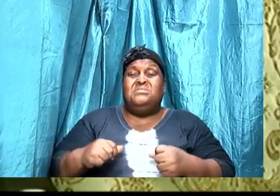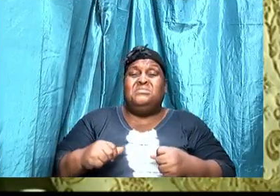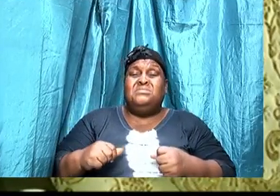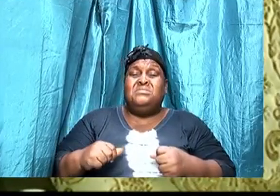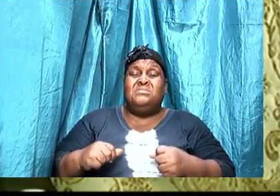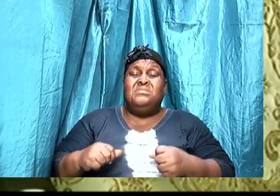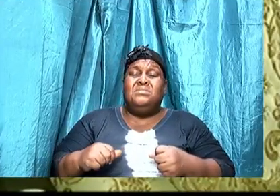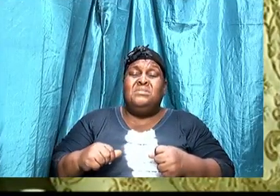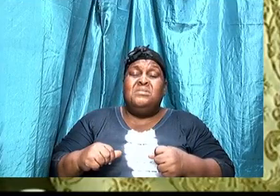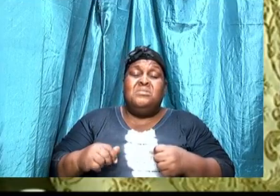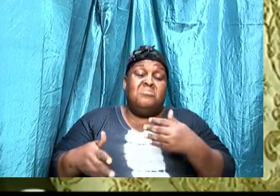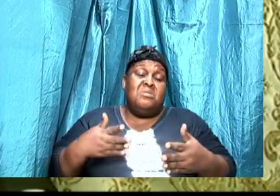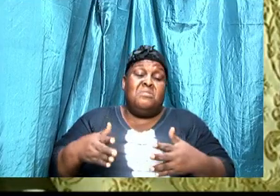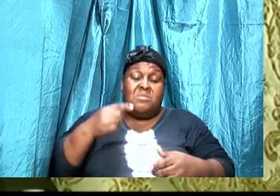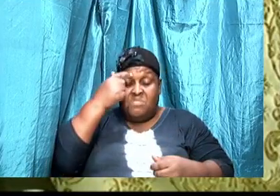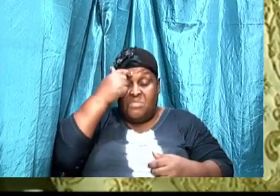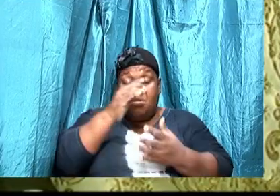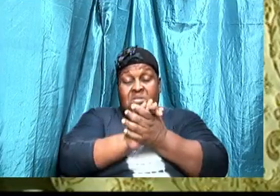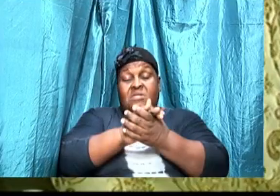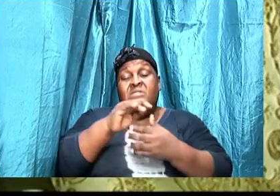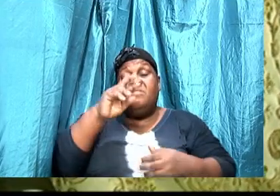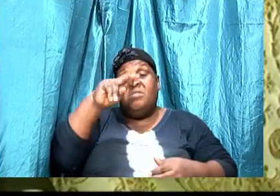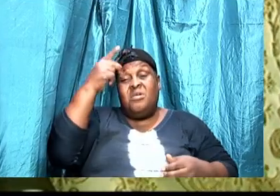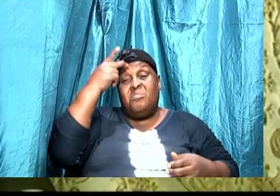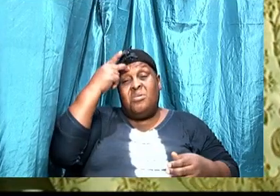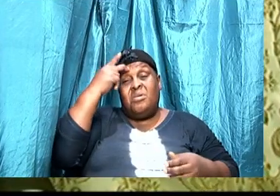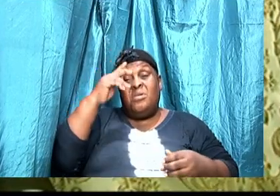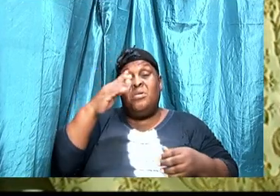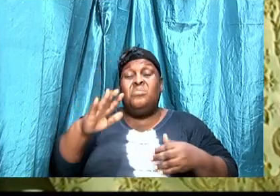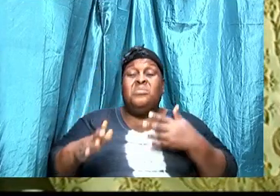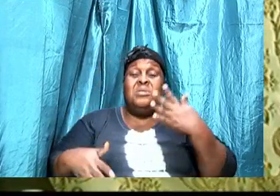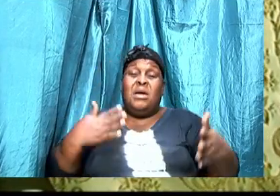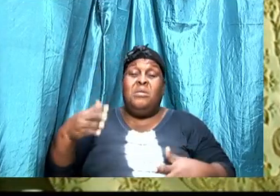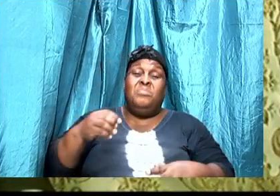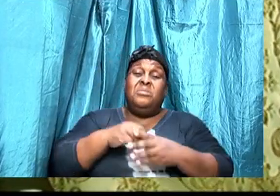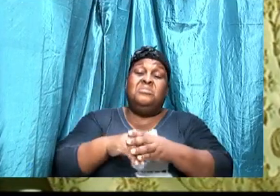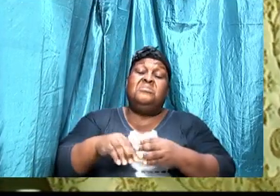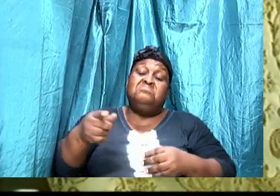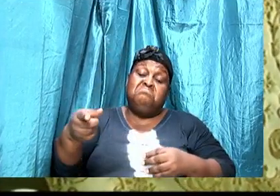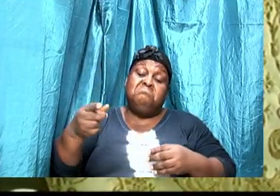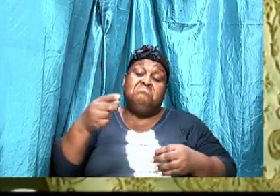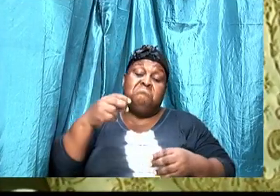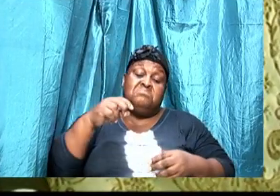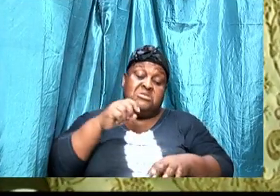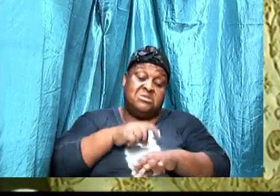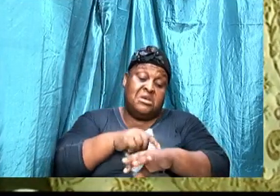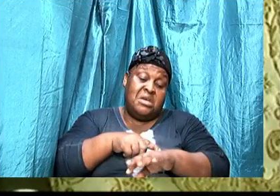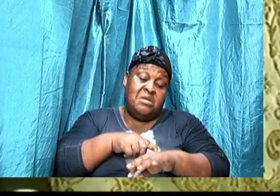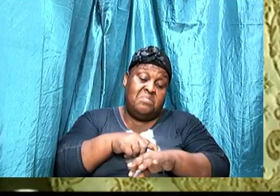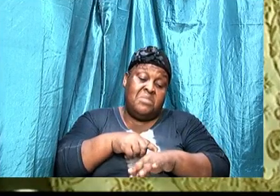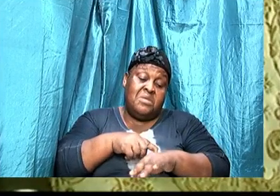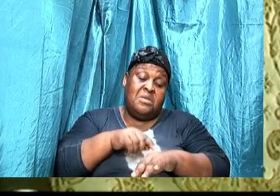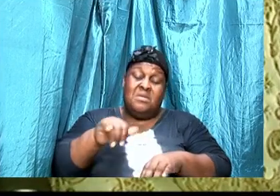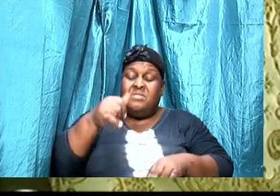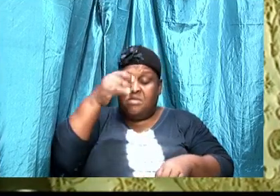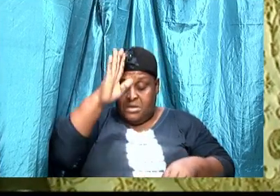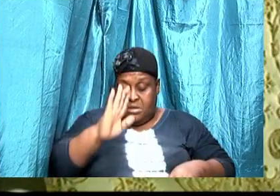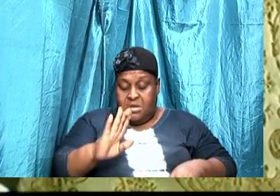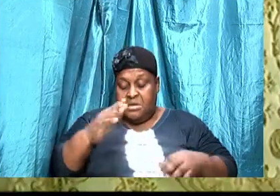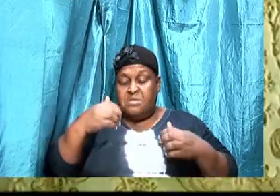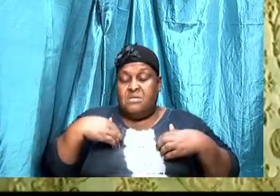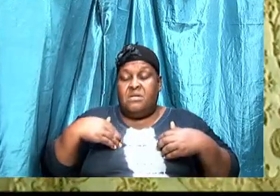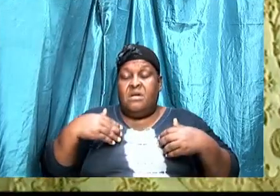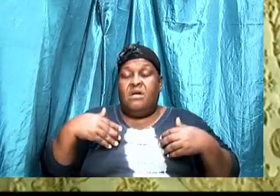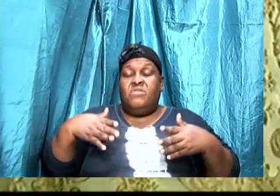would actually glory in it, because he knows that when these things come up, that God have a way of showing